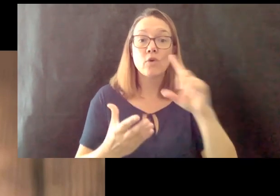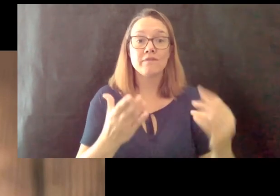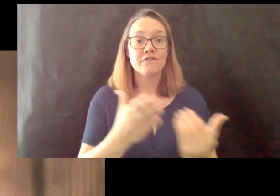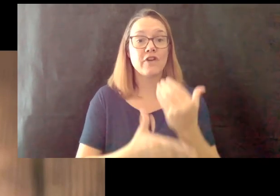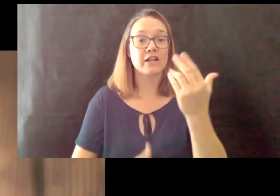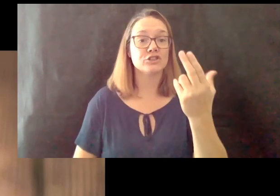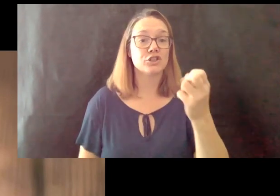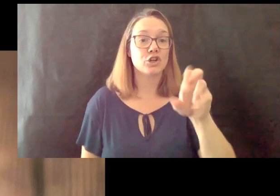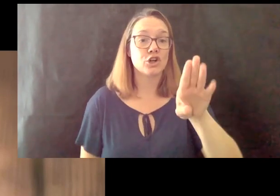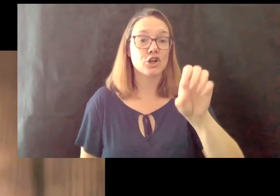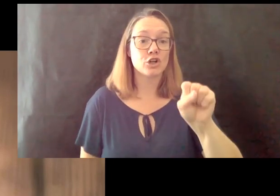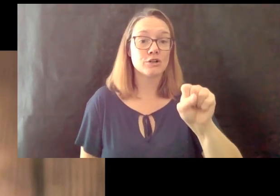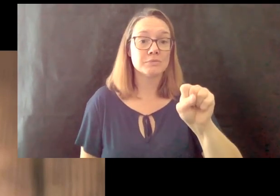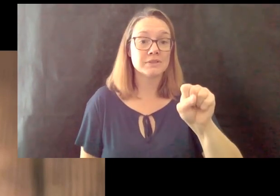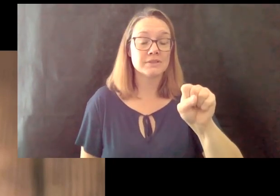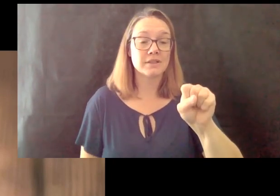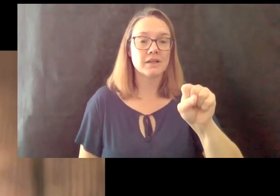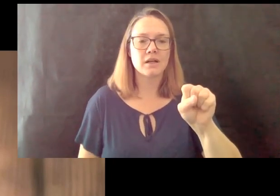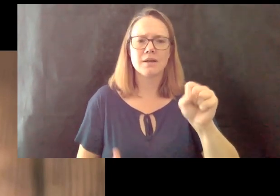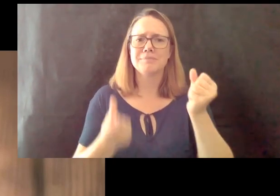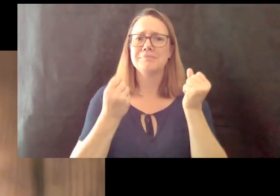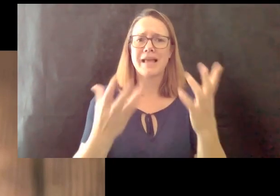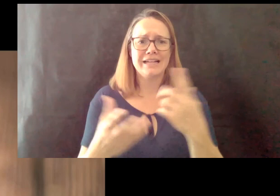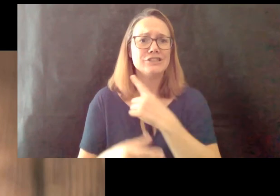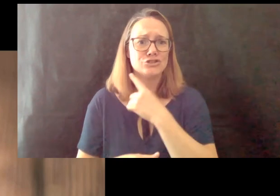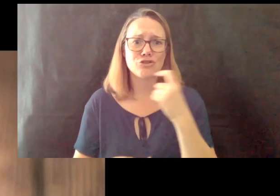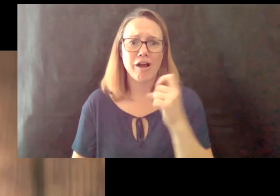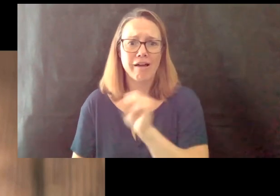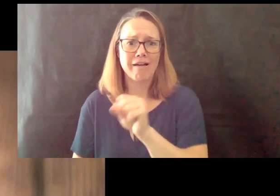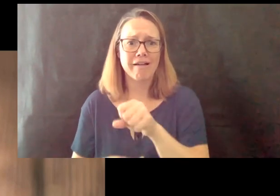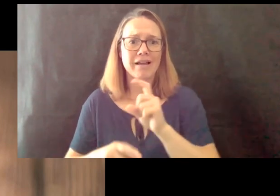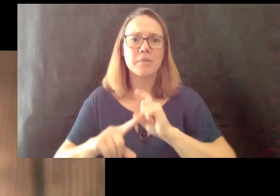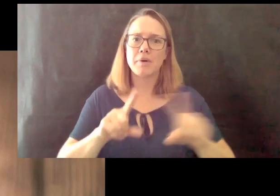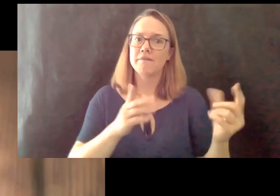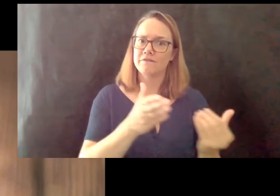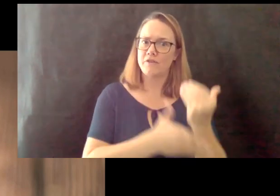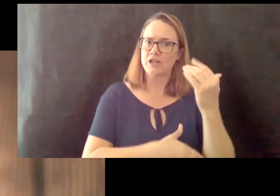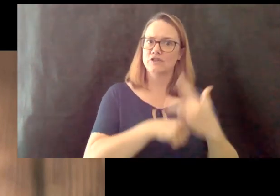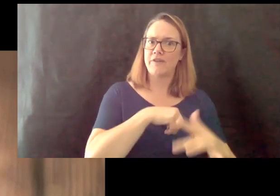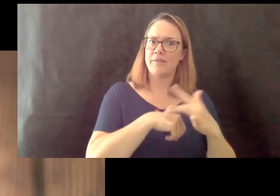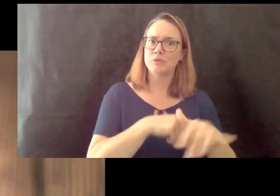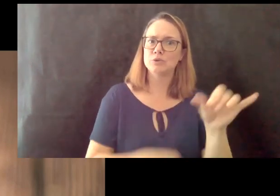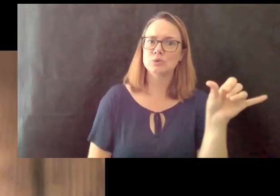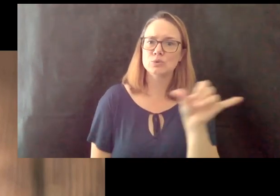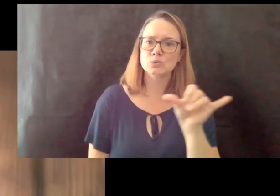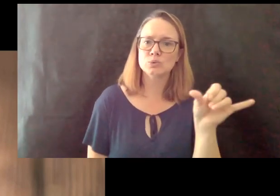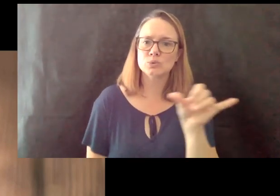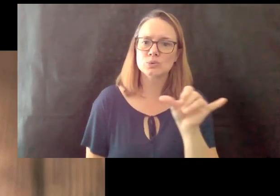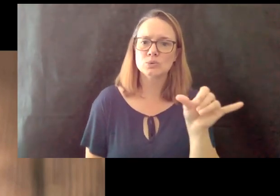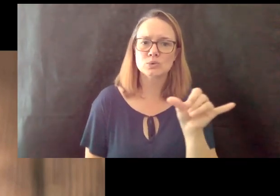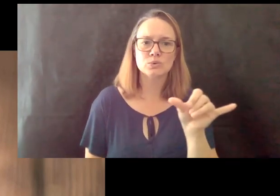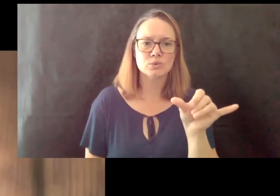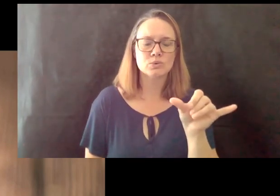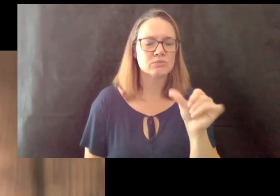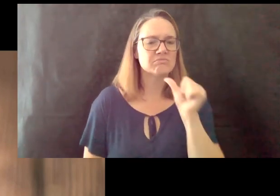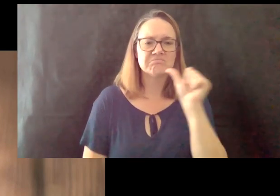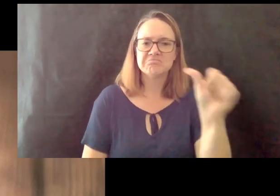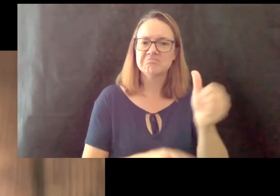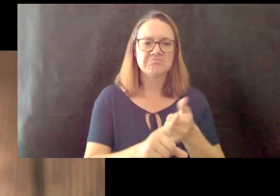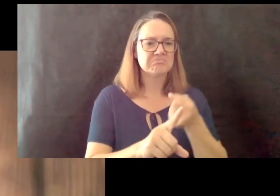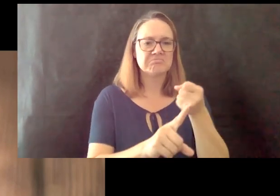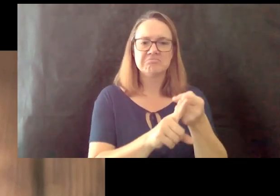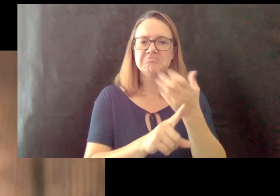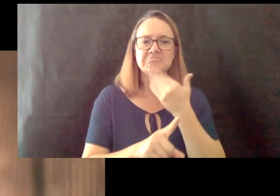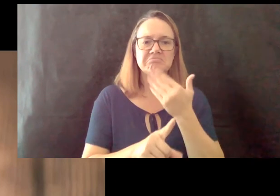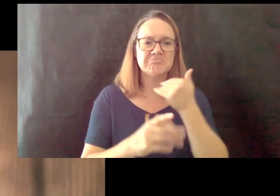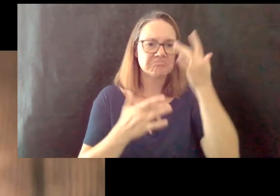Some recommendations for fresh herbs. Some, you know, there's obviously tons of dry, but fresh is available as well. You